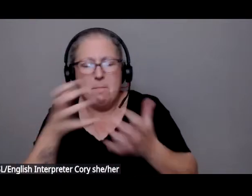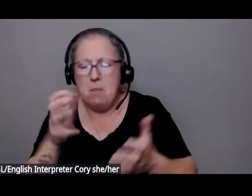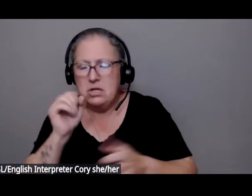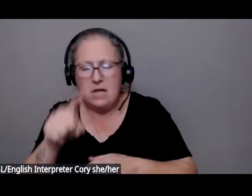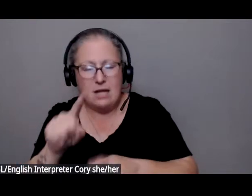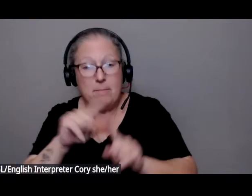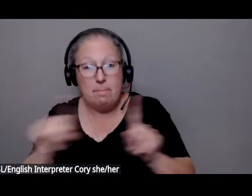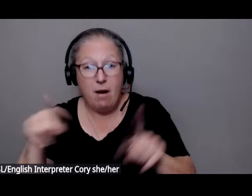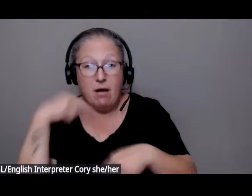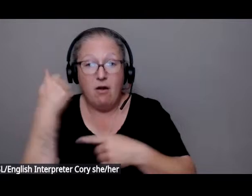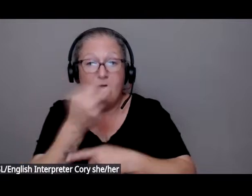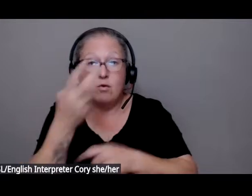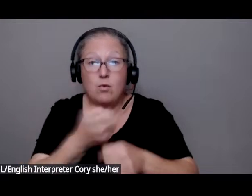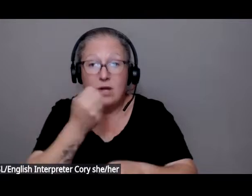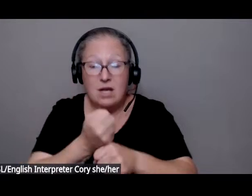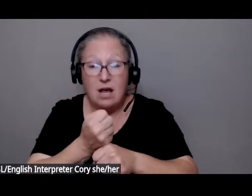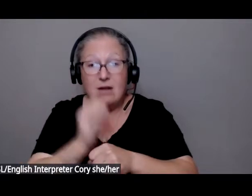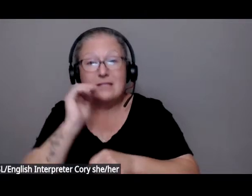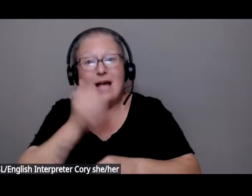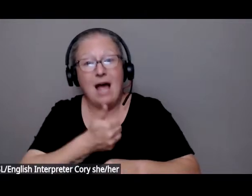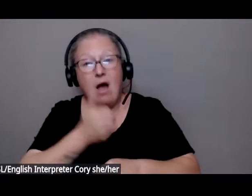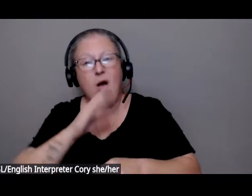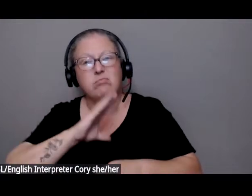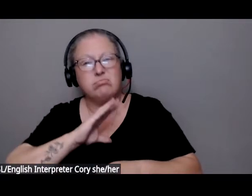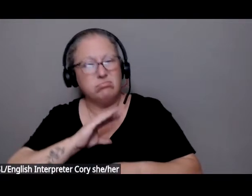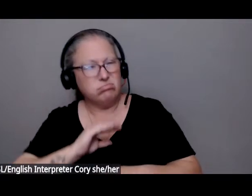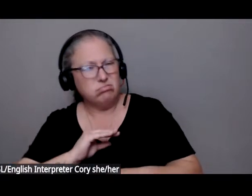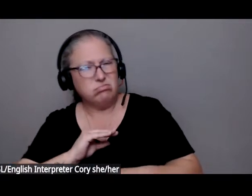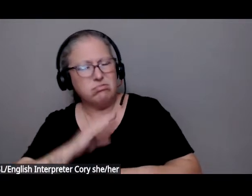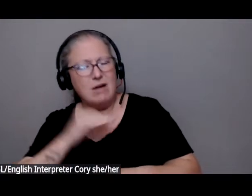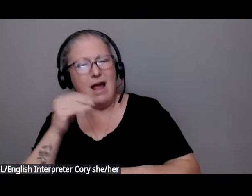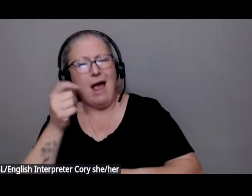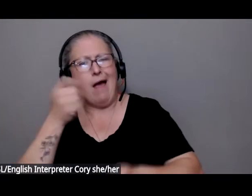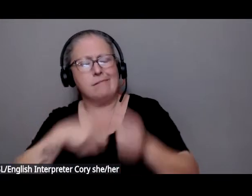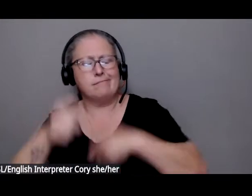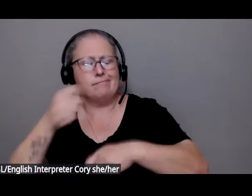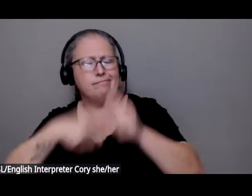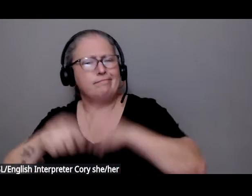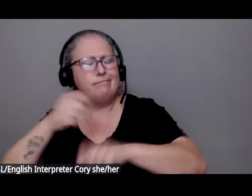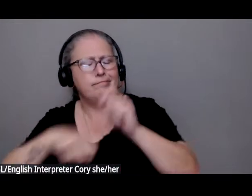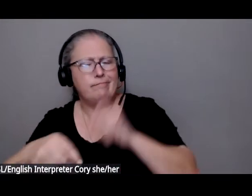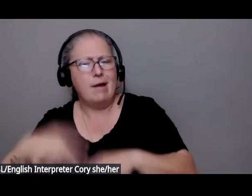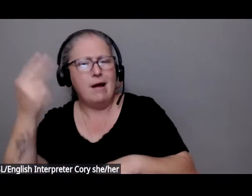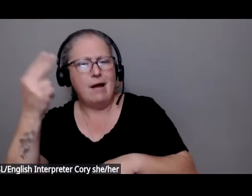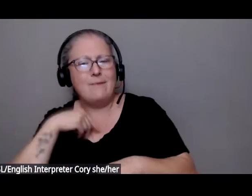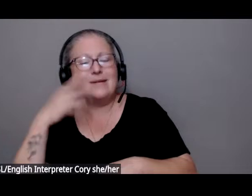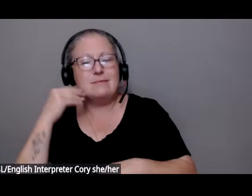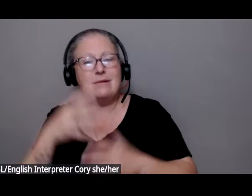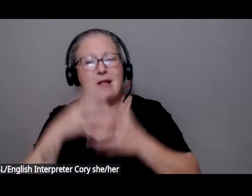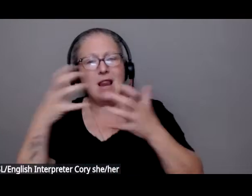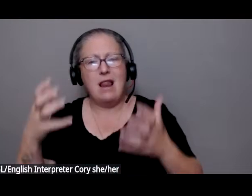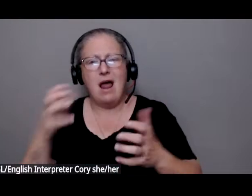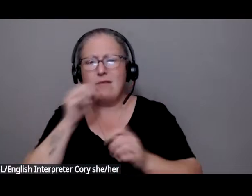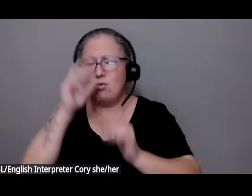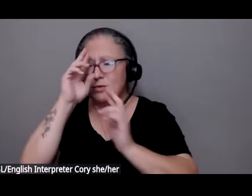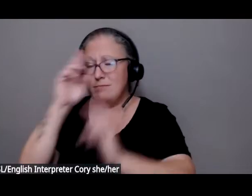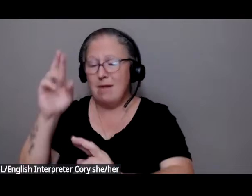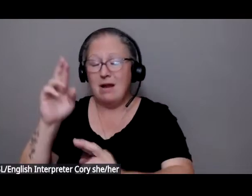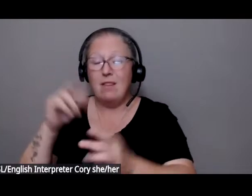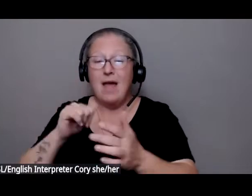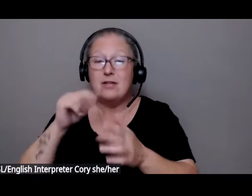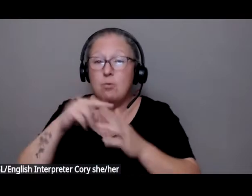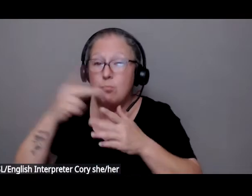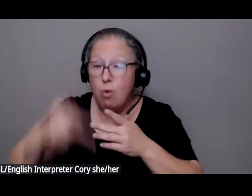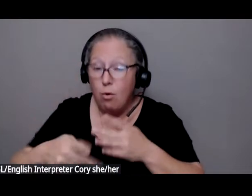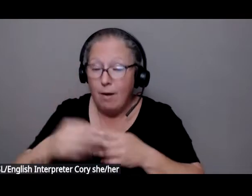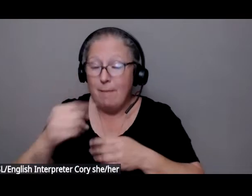years, morale within our team has become increasingly poor and turnover has been quite high. We have experienced so much disrespect as a program, and we have collectively